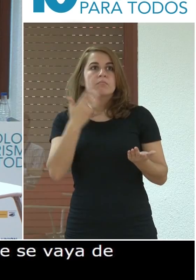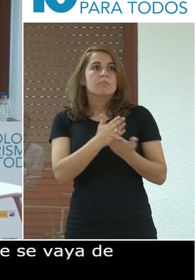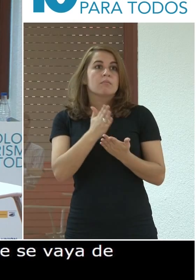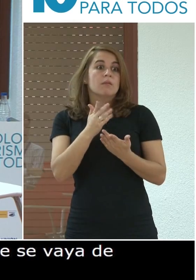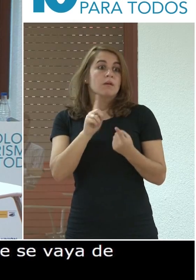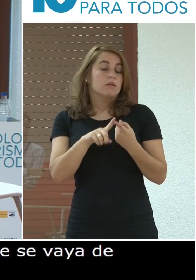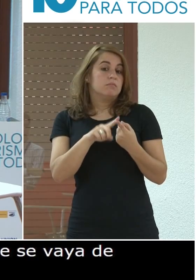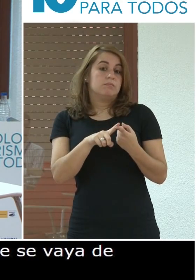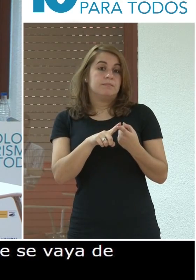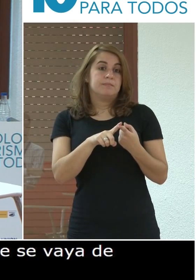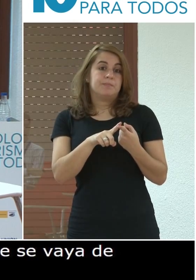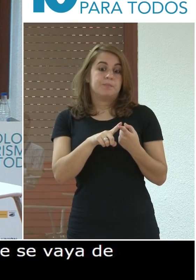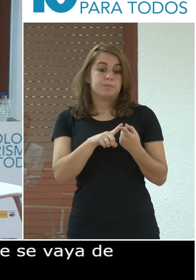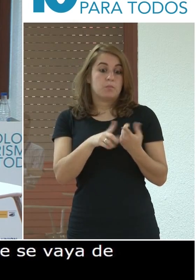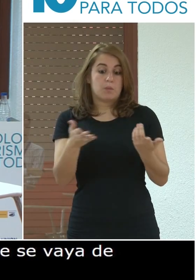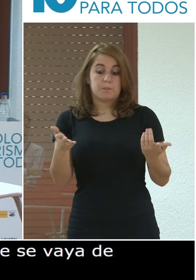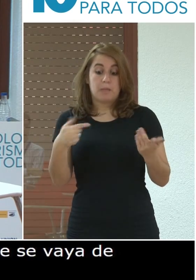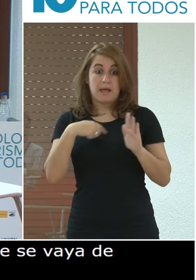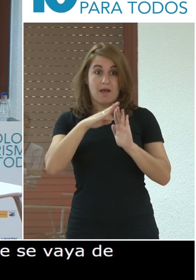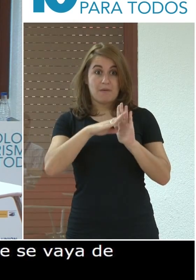for the future,